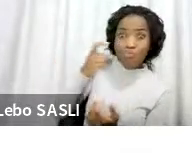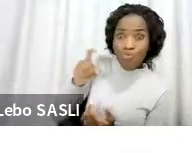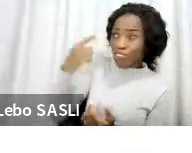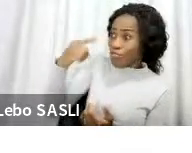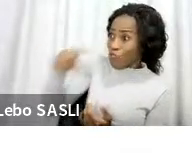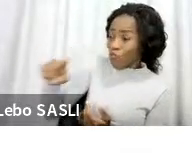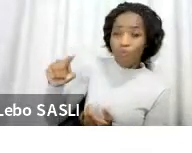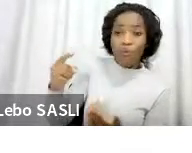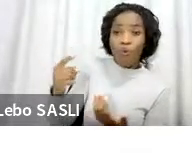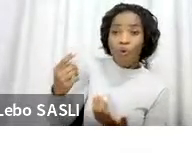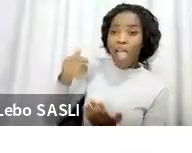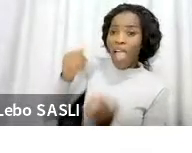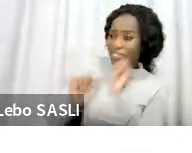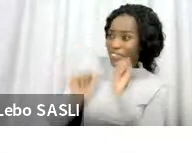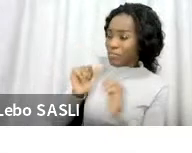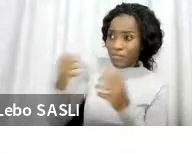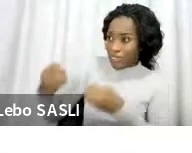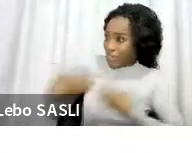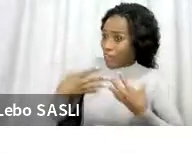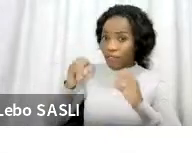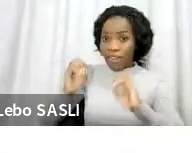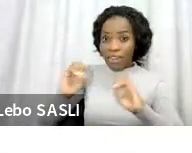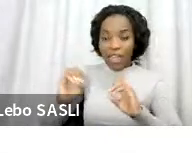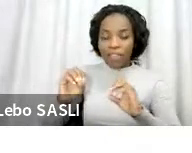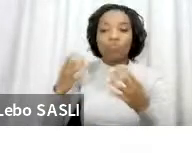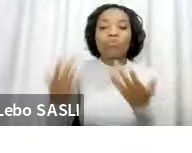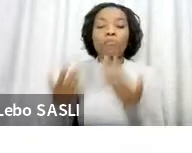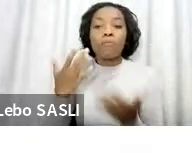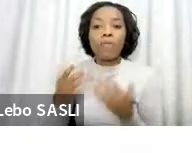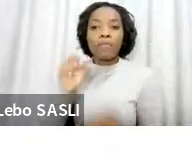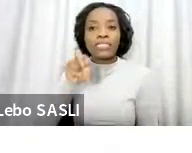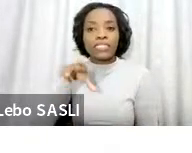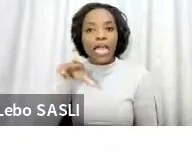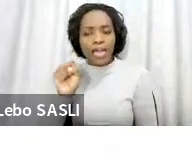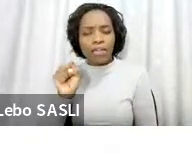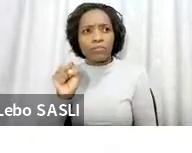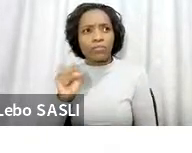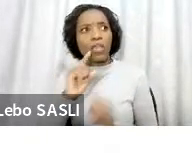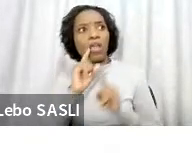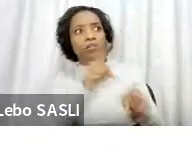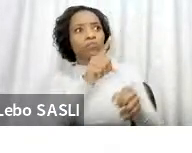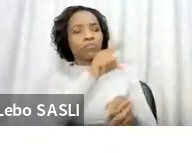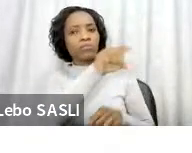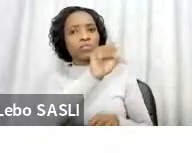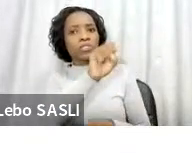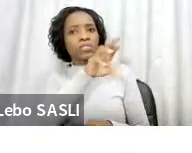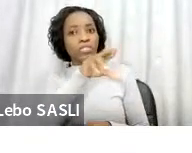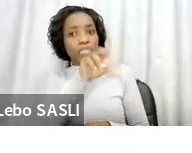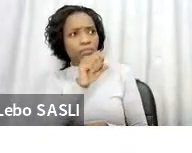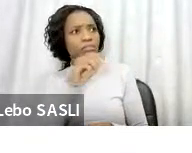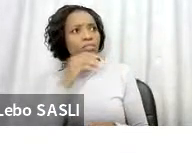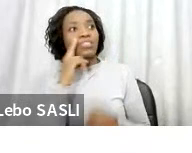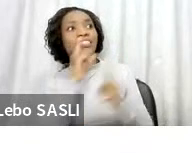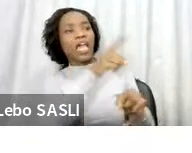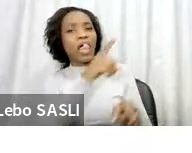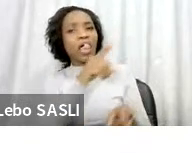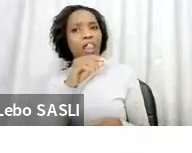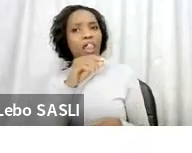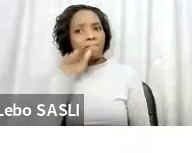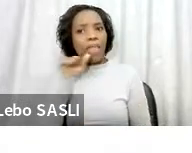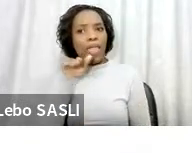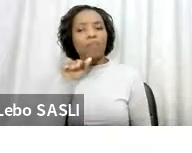issuing a third-party appointment, that is where SARS instructing your bank, you owe SARS, yes, but SARS instruct your